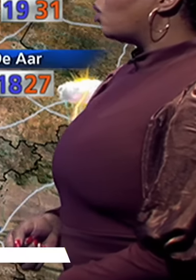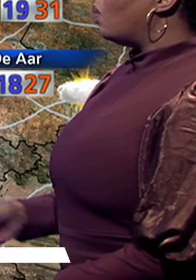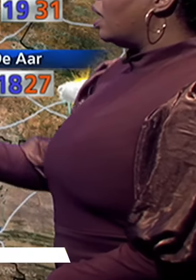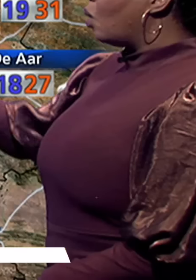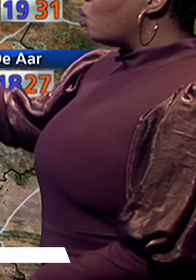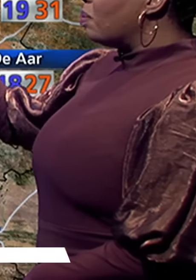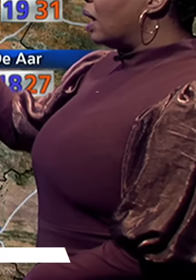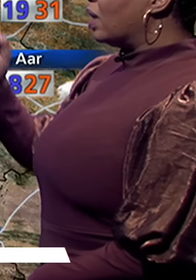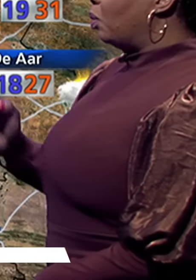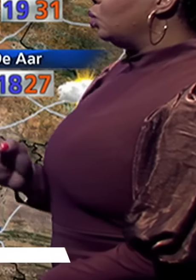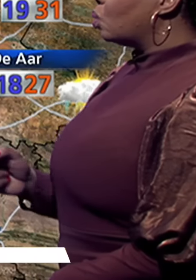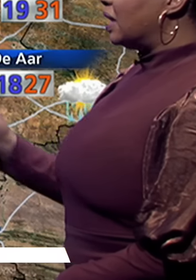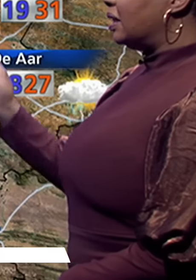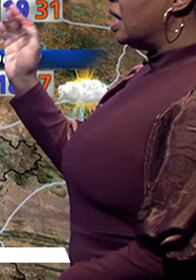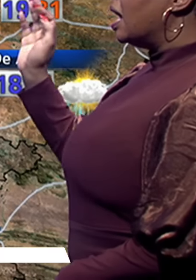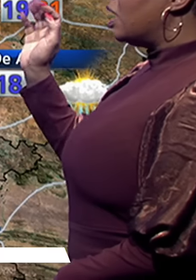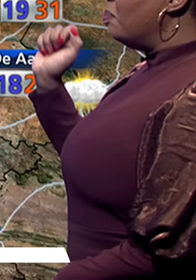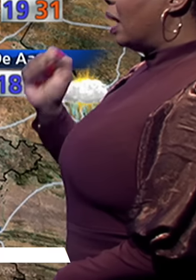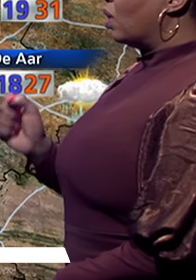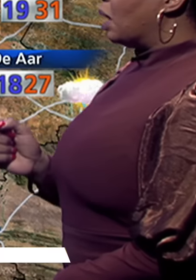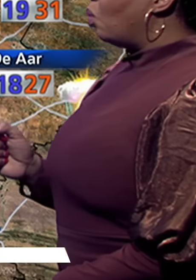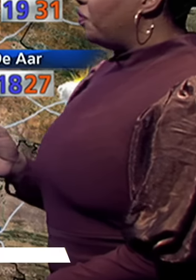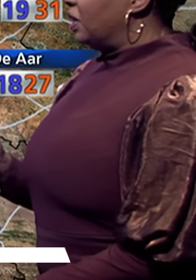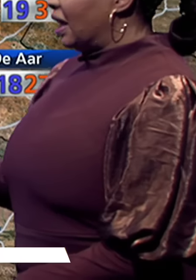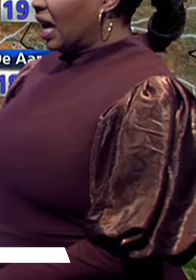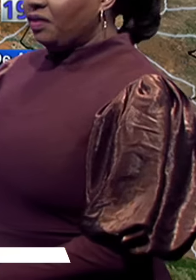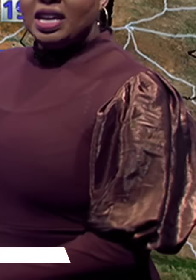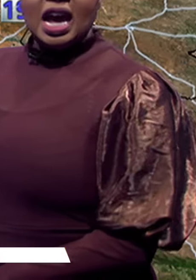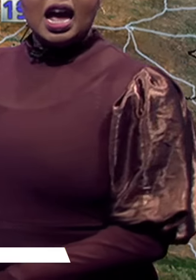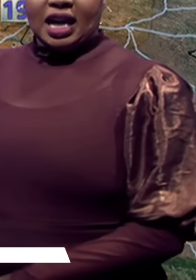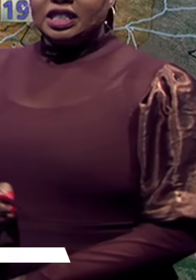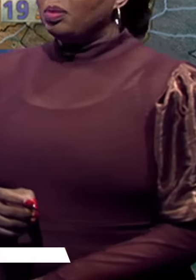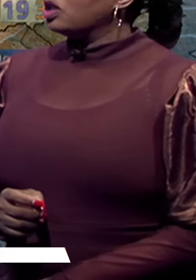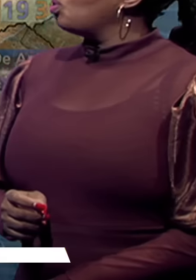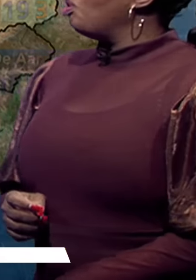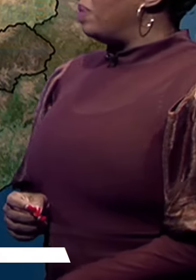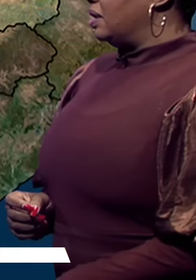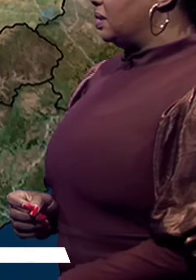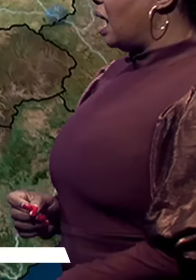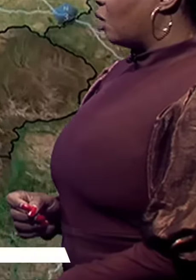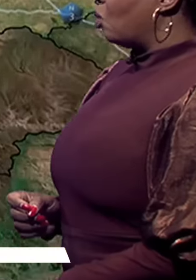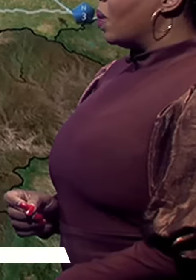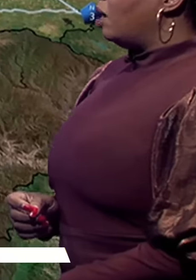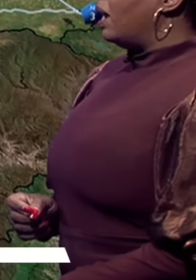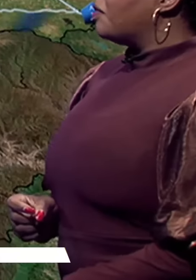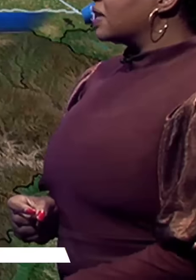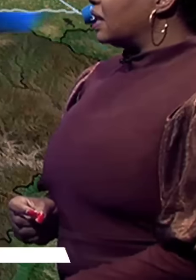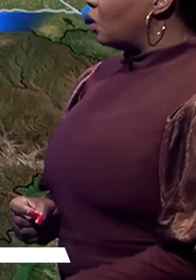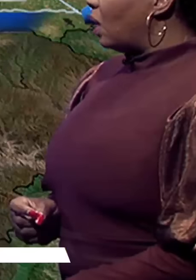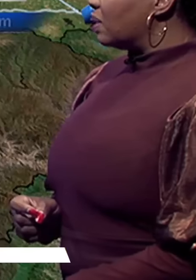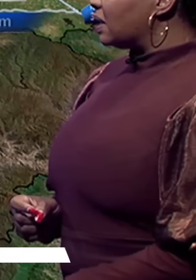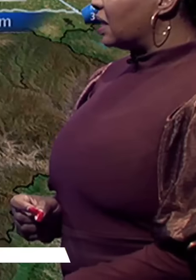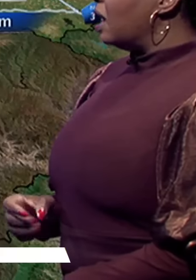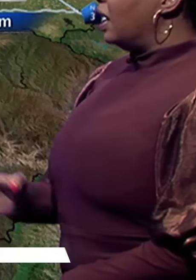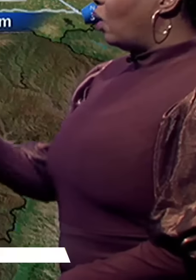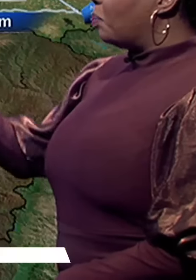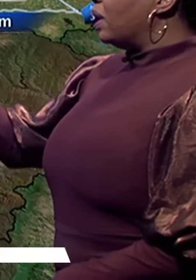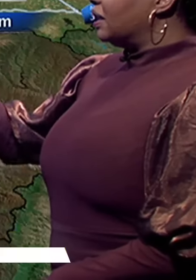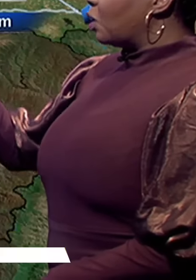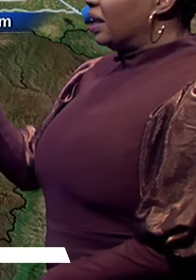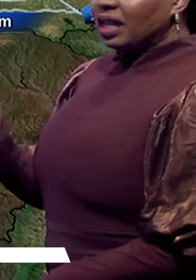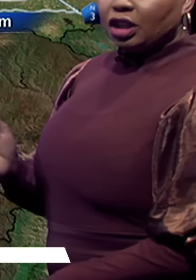le gona re bona la Kuruma le go tlabe go ntše go ruthetše Kimberley go tlabe go fiša le Calvinia ka tše 23 re lebelela Freestata go la go SASA